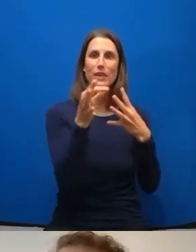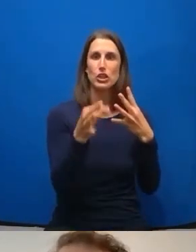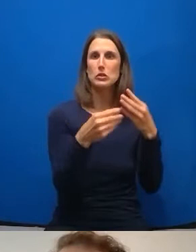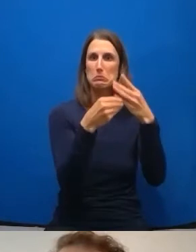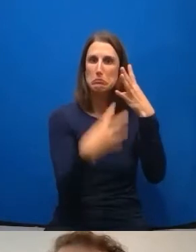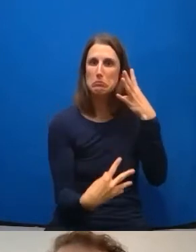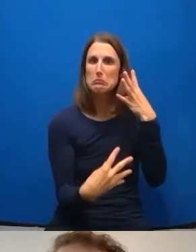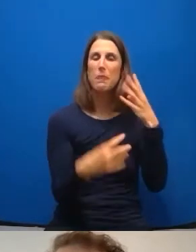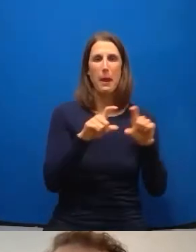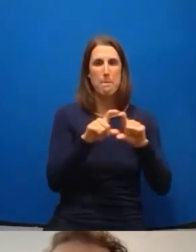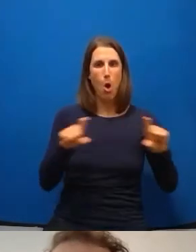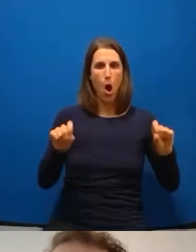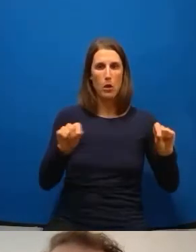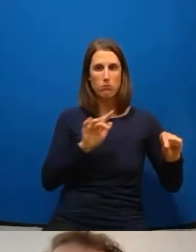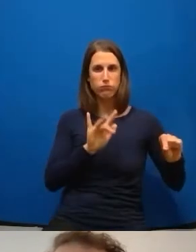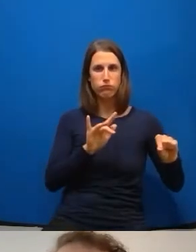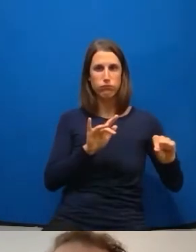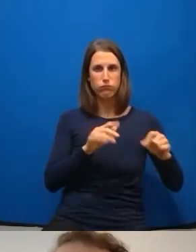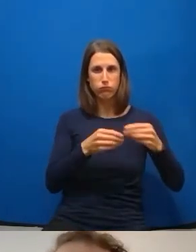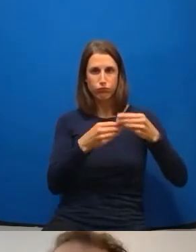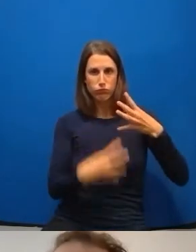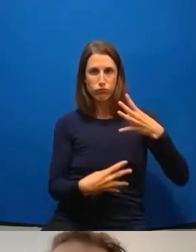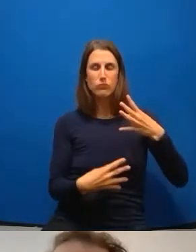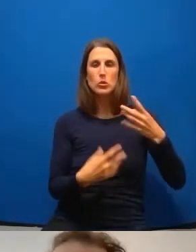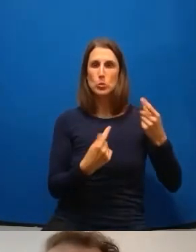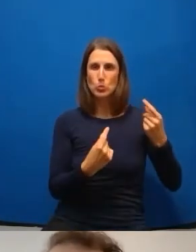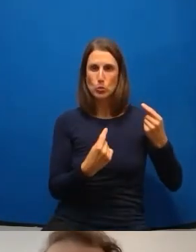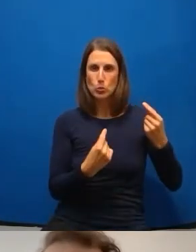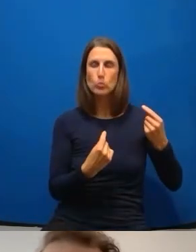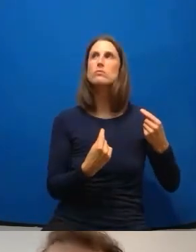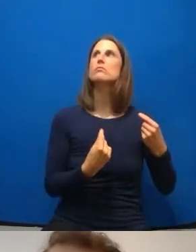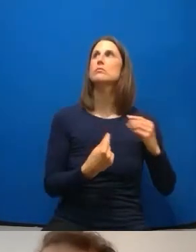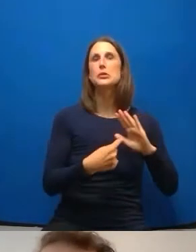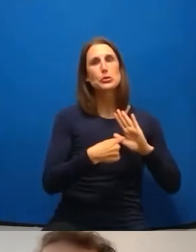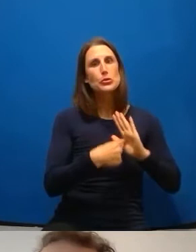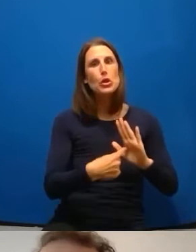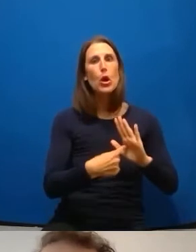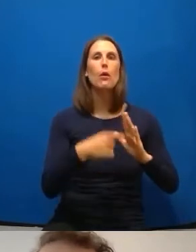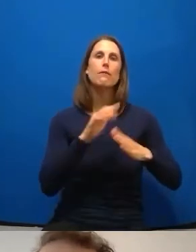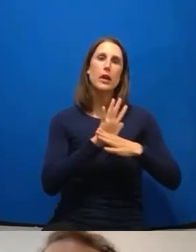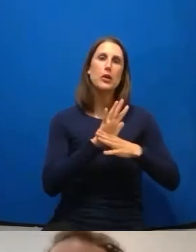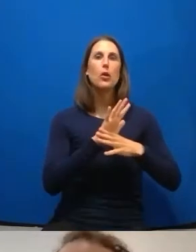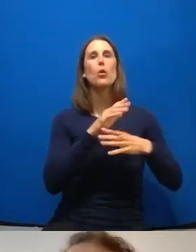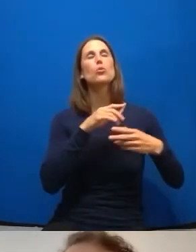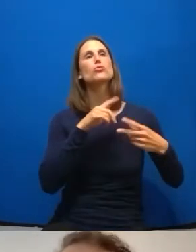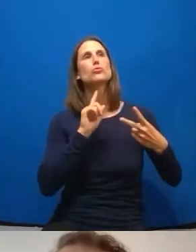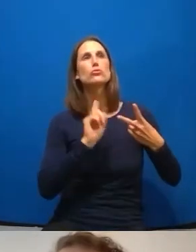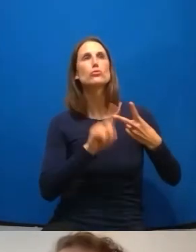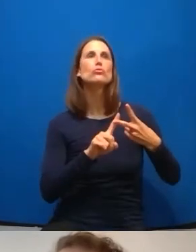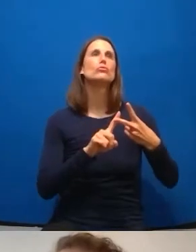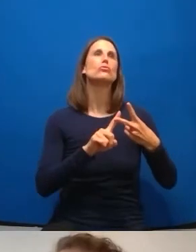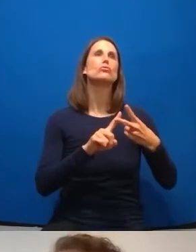button and it kind of gives you a lot of options of you could obviously show what you've been looking at on your PC, but you could also use